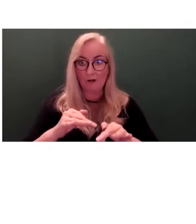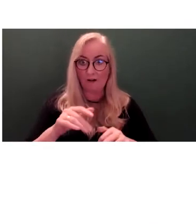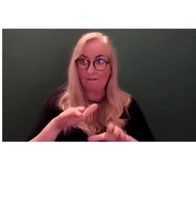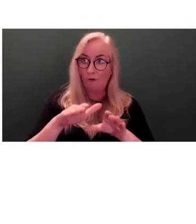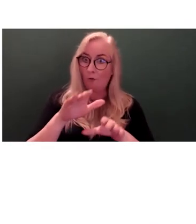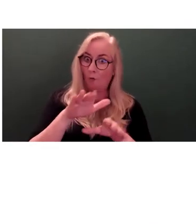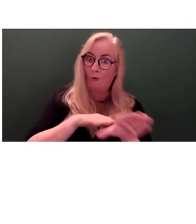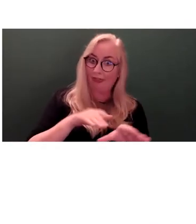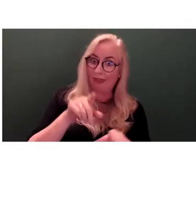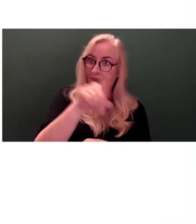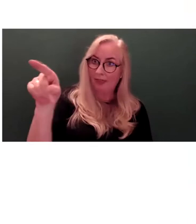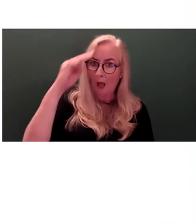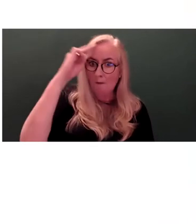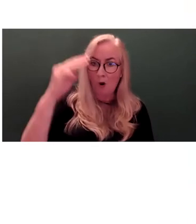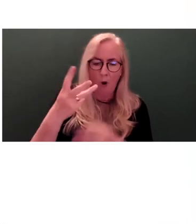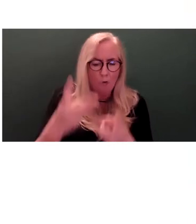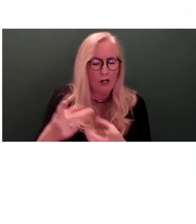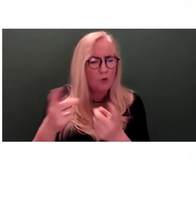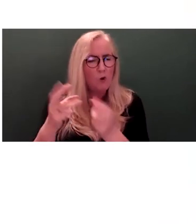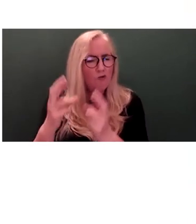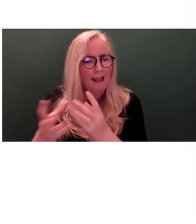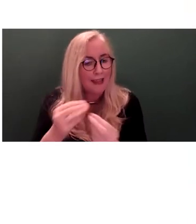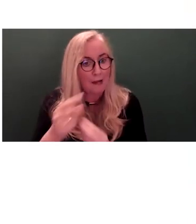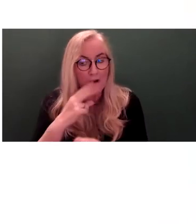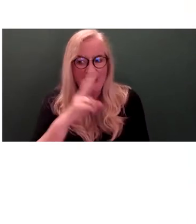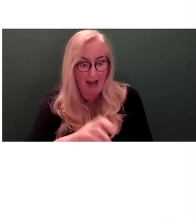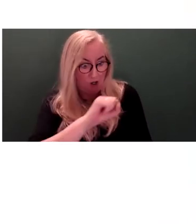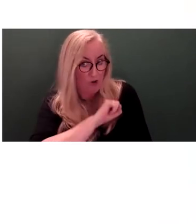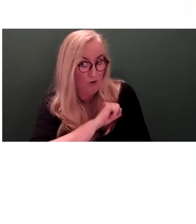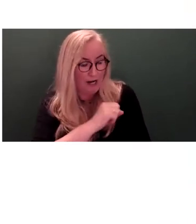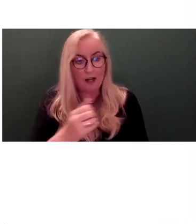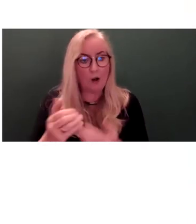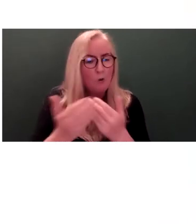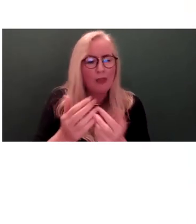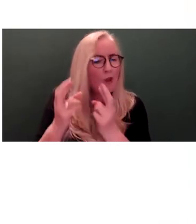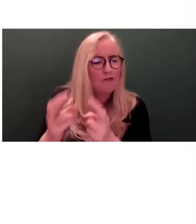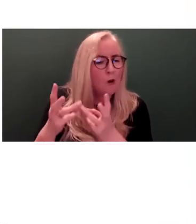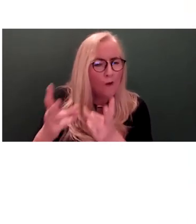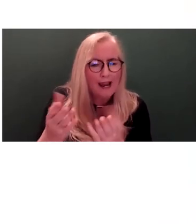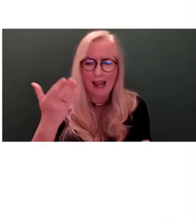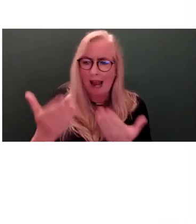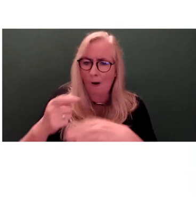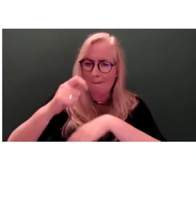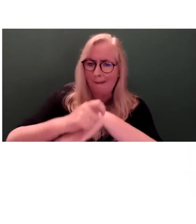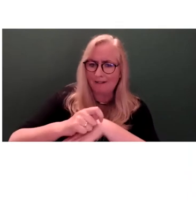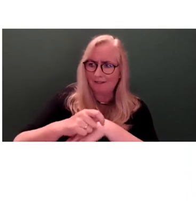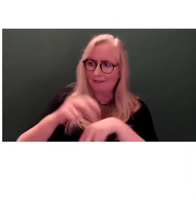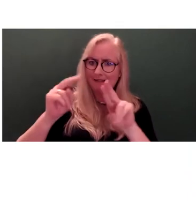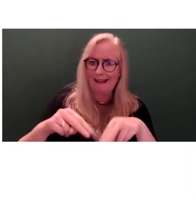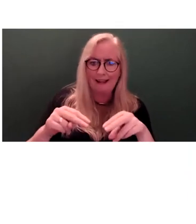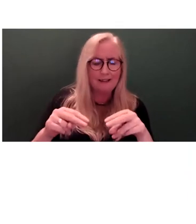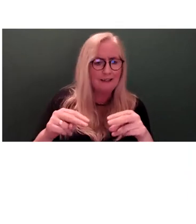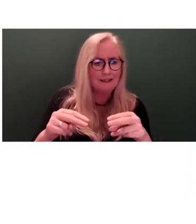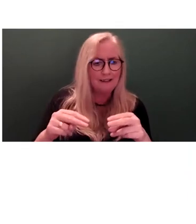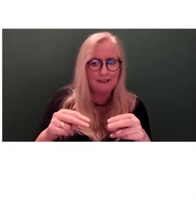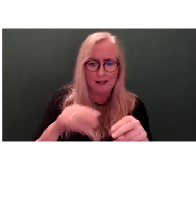about wanting to do the right thing, not sure what the right thing is to do, and how best to facilitate the